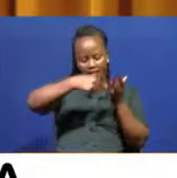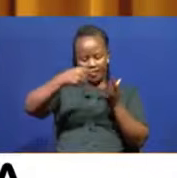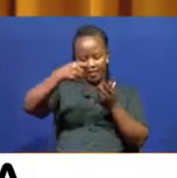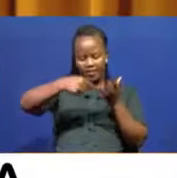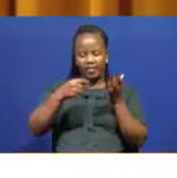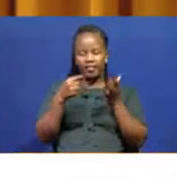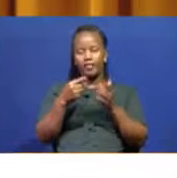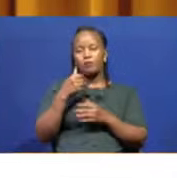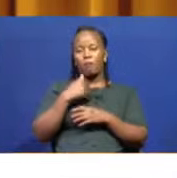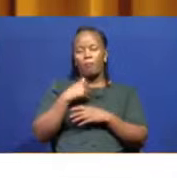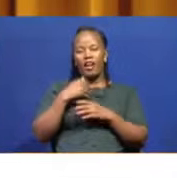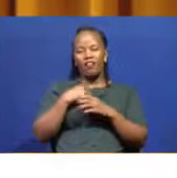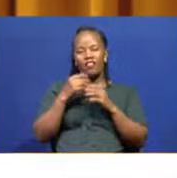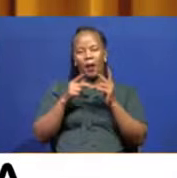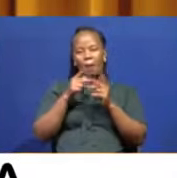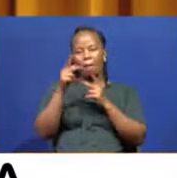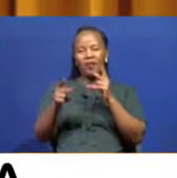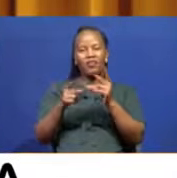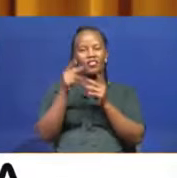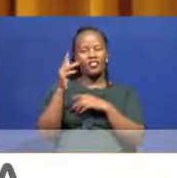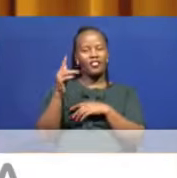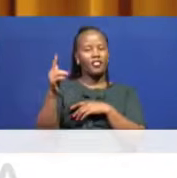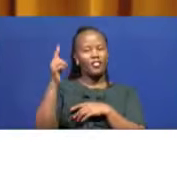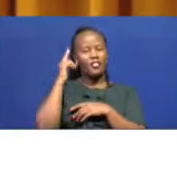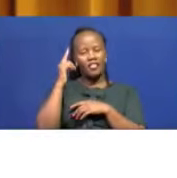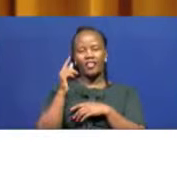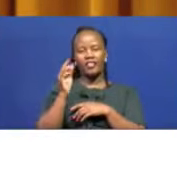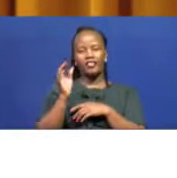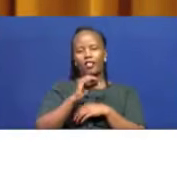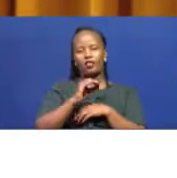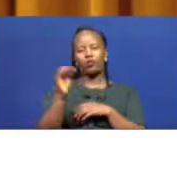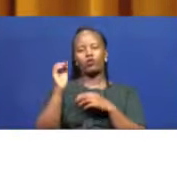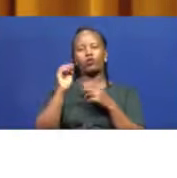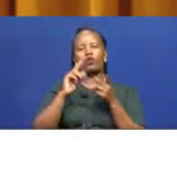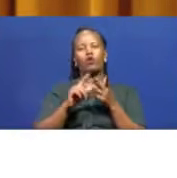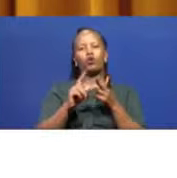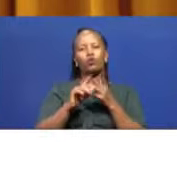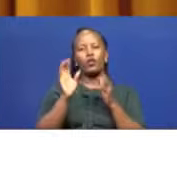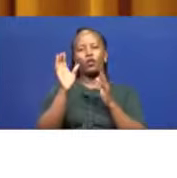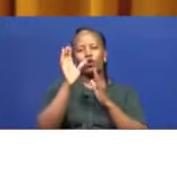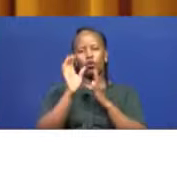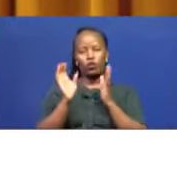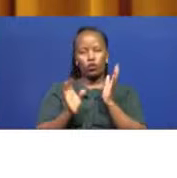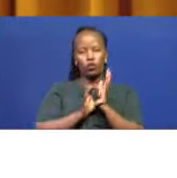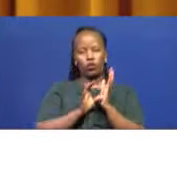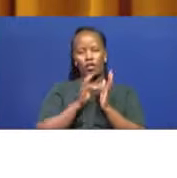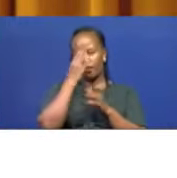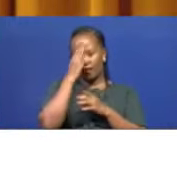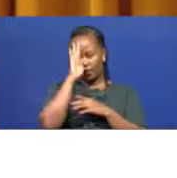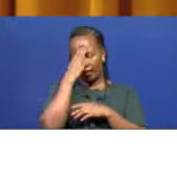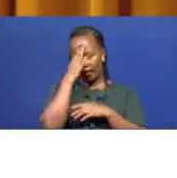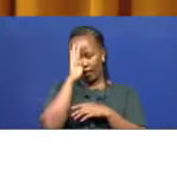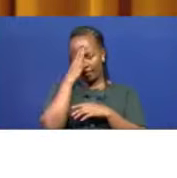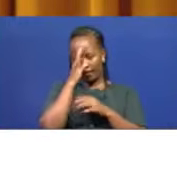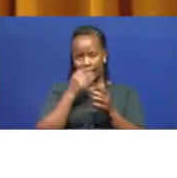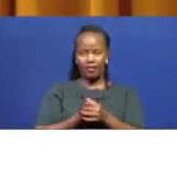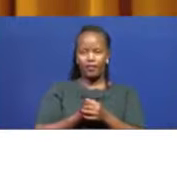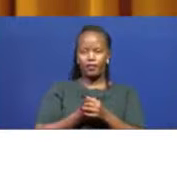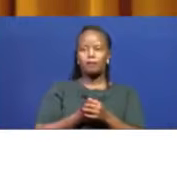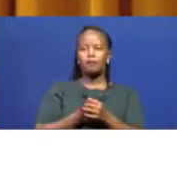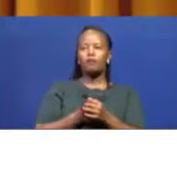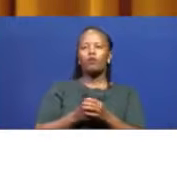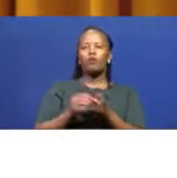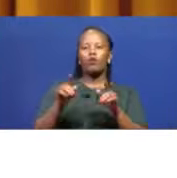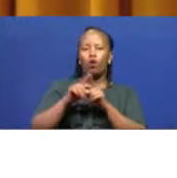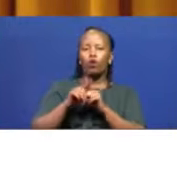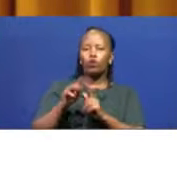thereby rendering the process legally deficient and constitutionally uncertain. Mr. Omoke